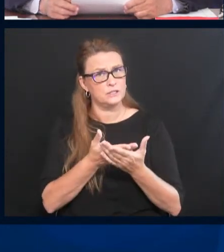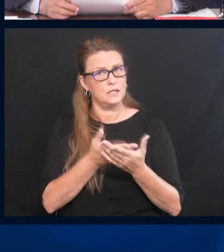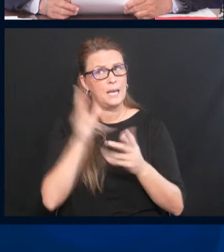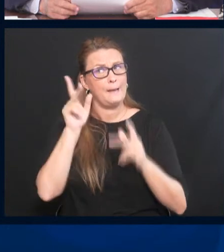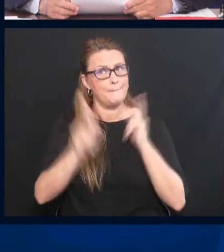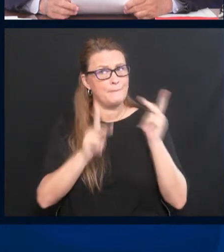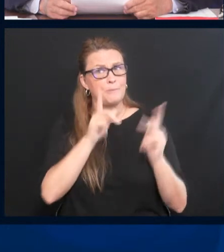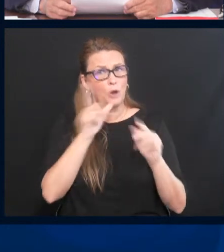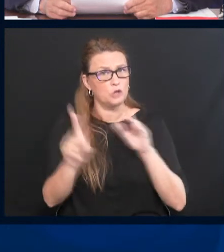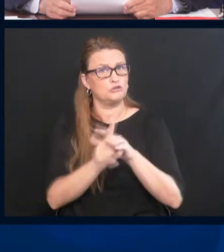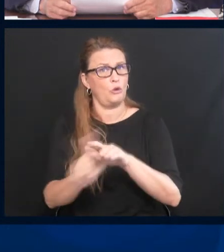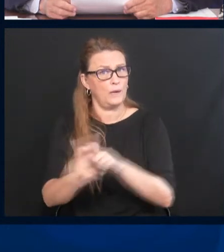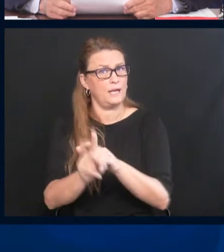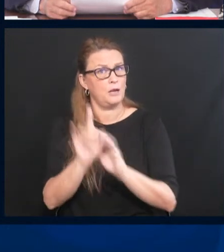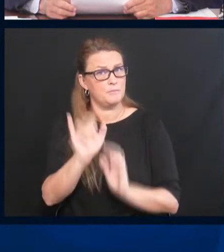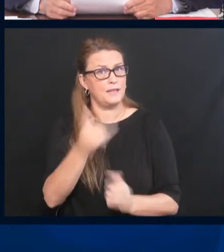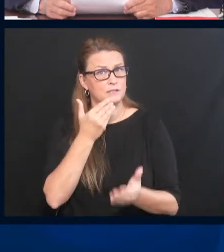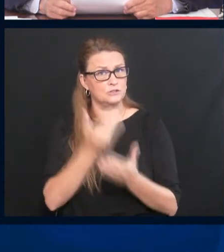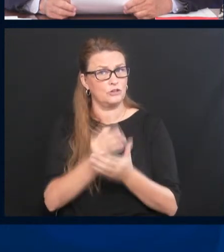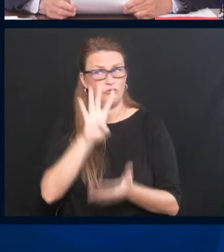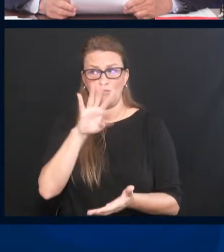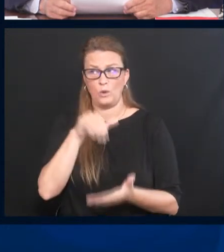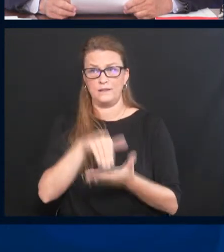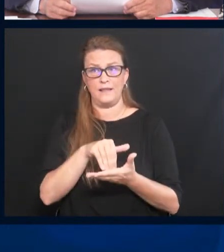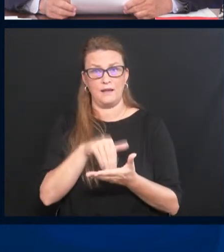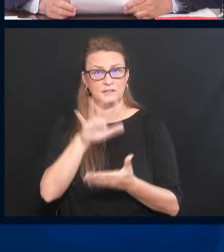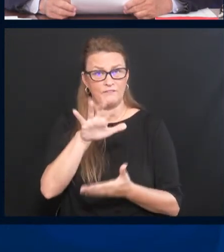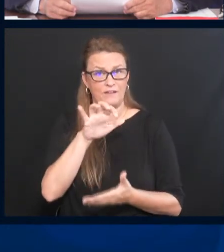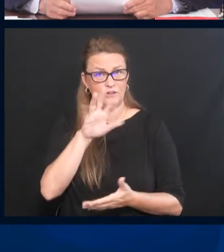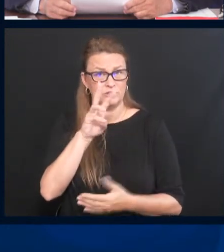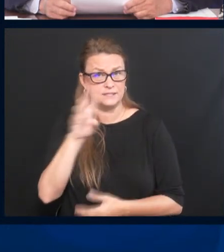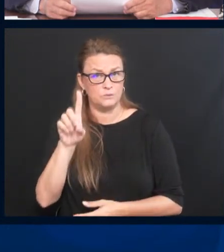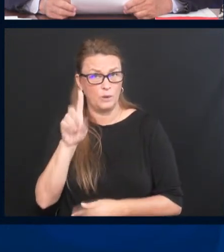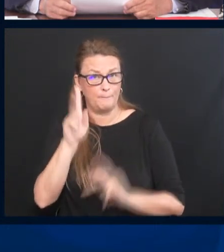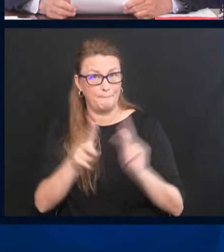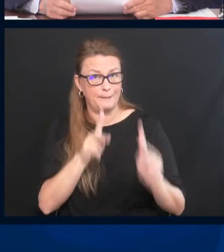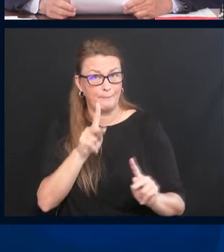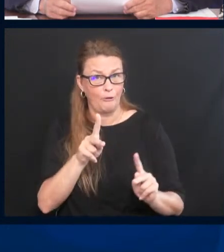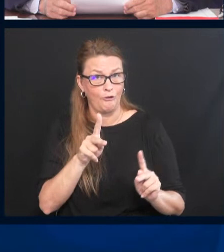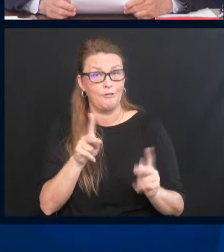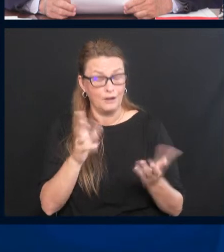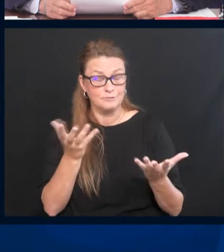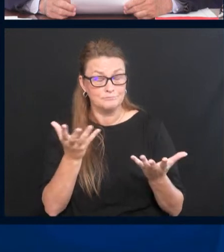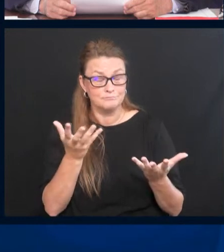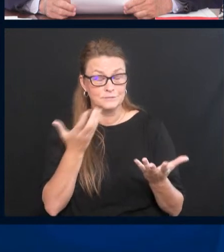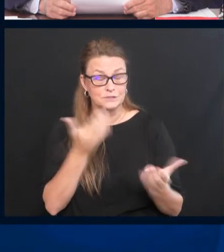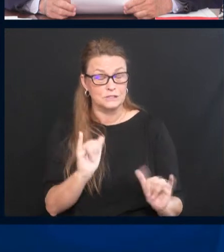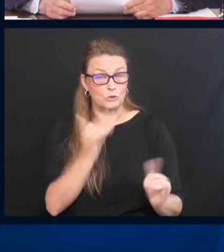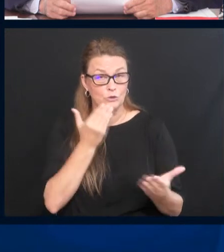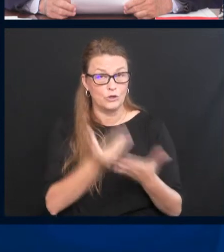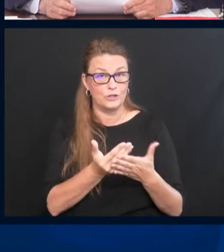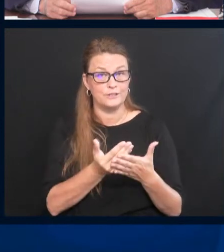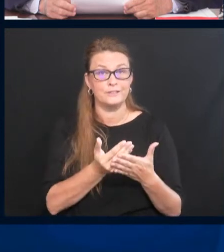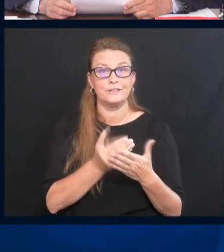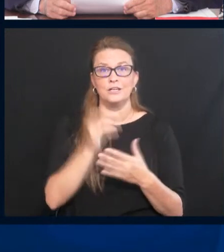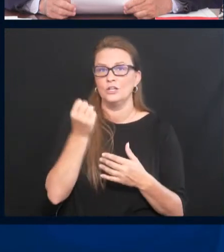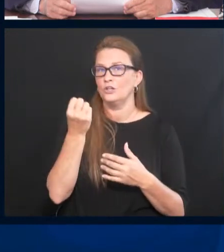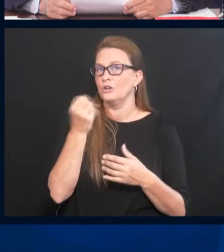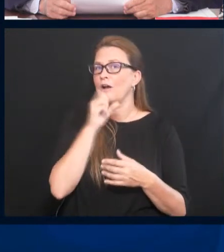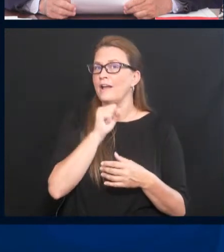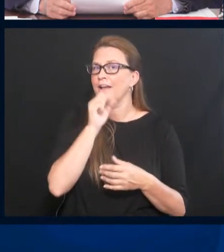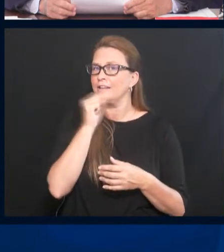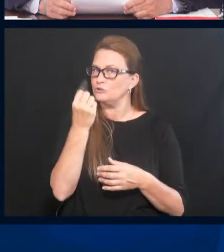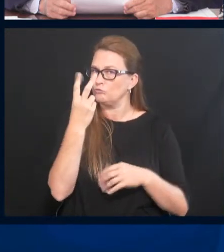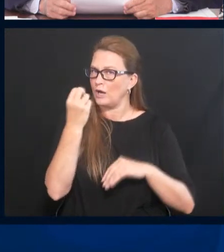That's 4,561 we didn't have. You know, from the standpoint of those 12 and older that have gotten their